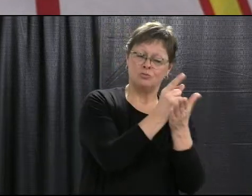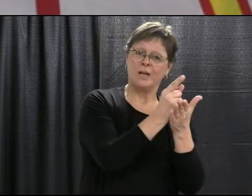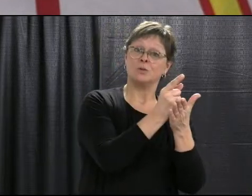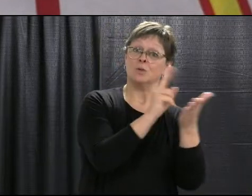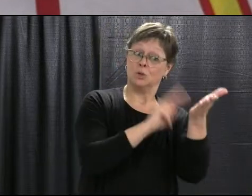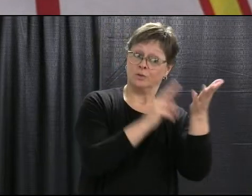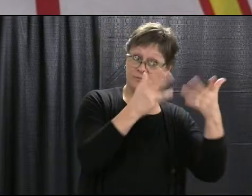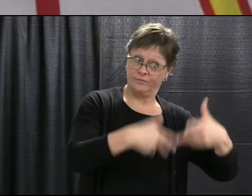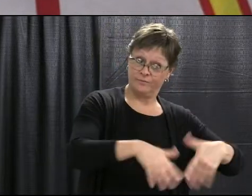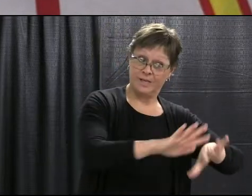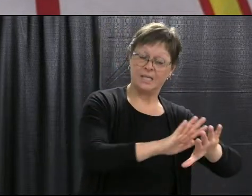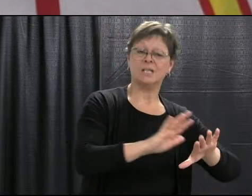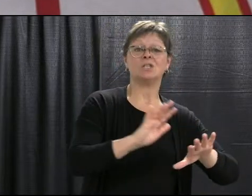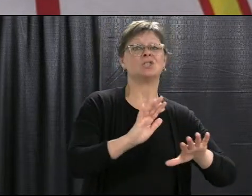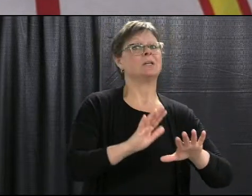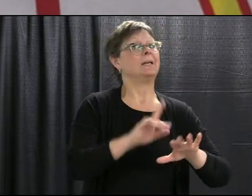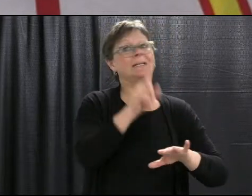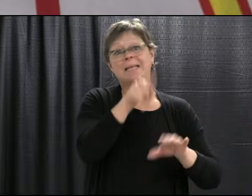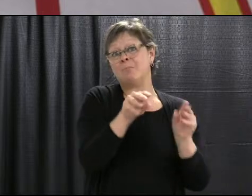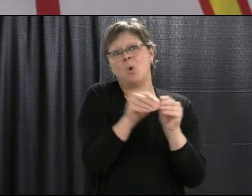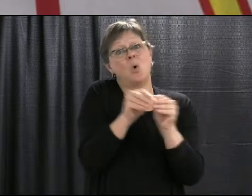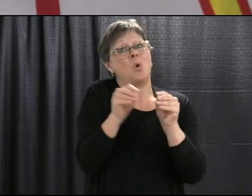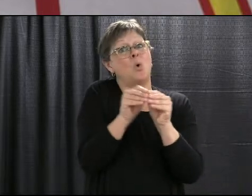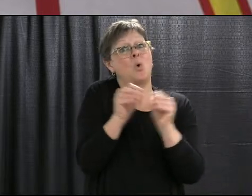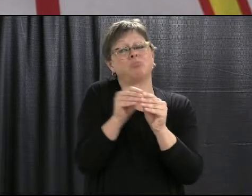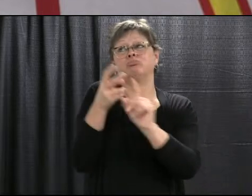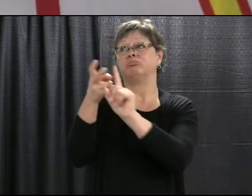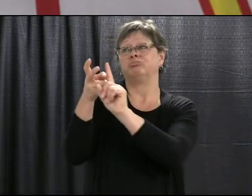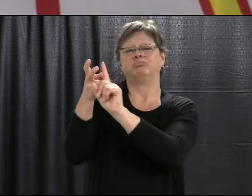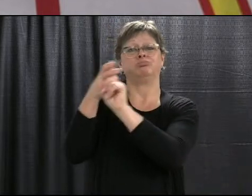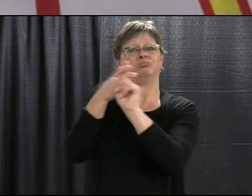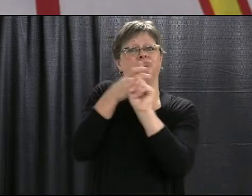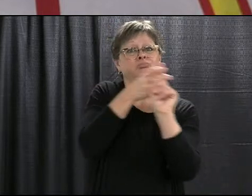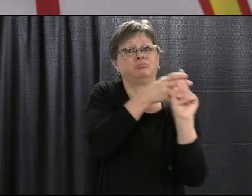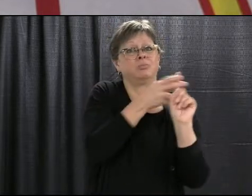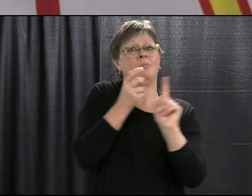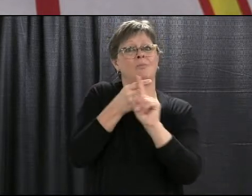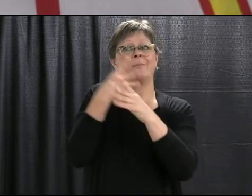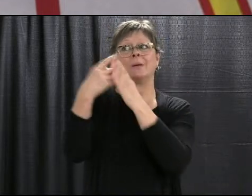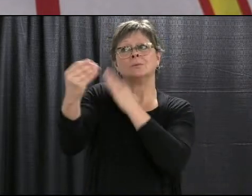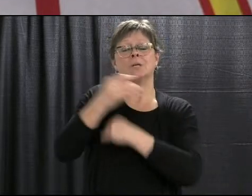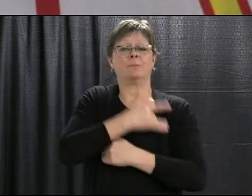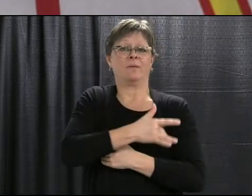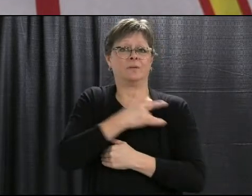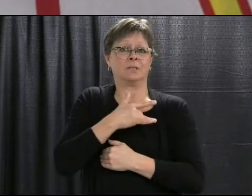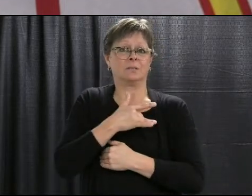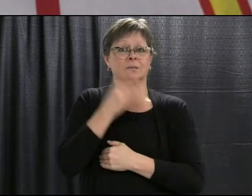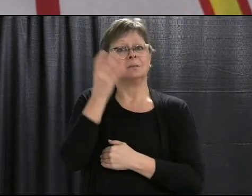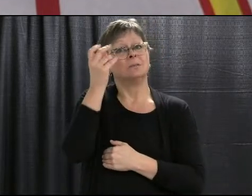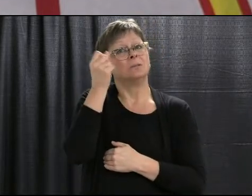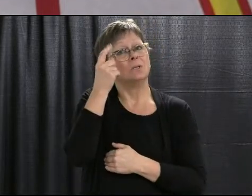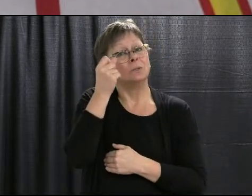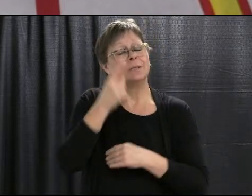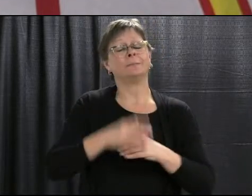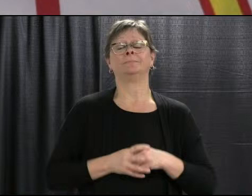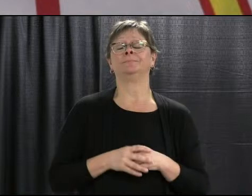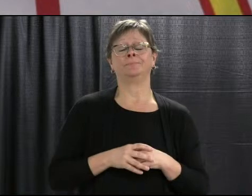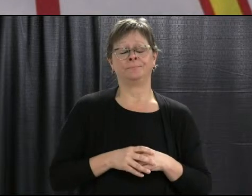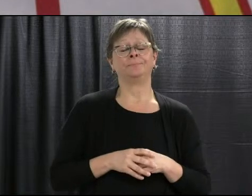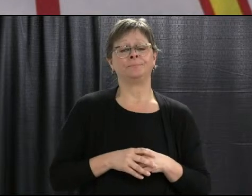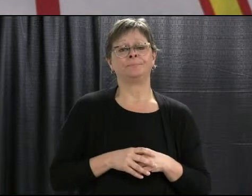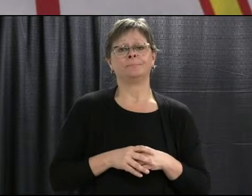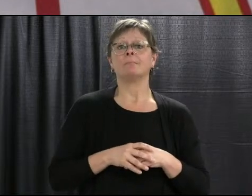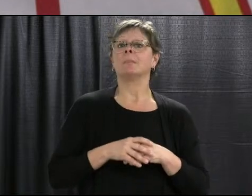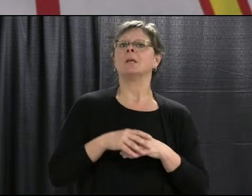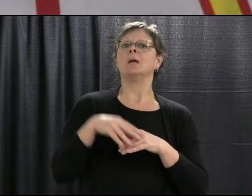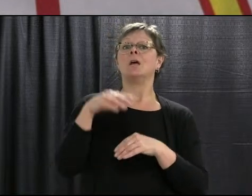to recruit from outside the province. But there's not a jurisdiction in Canada. One of the things that